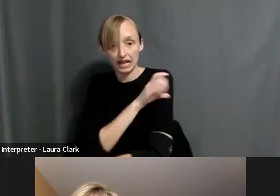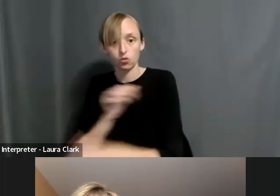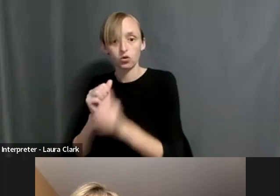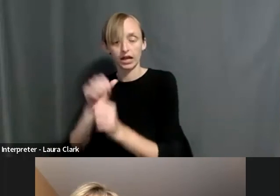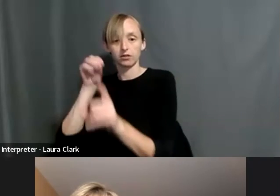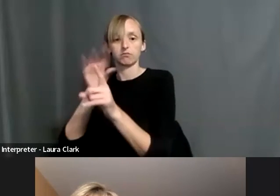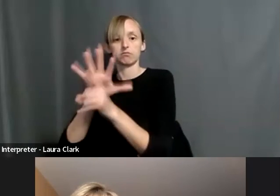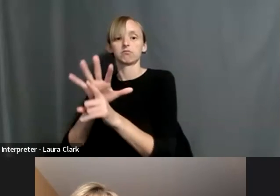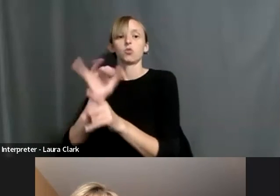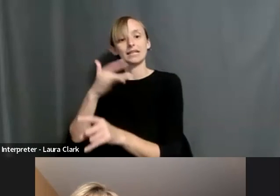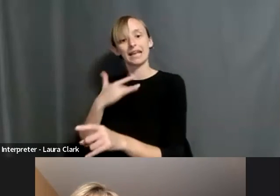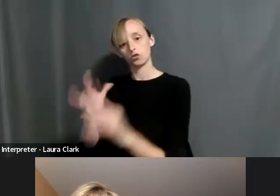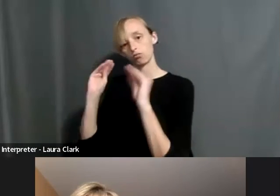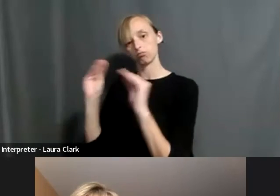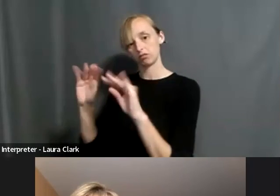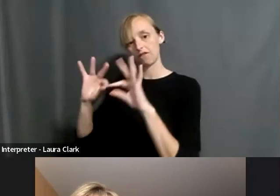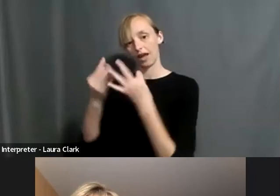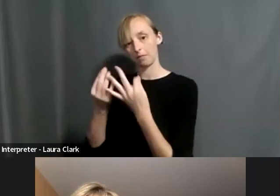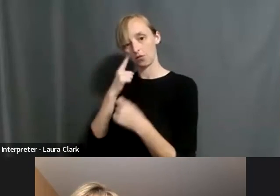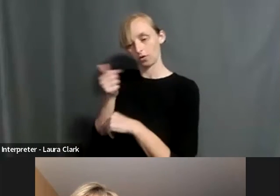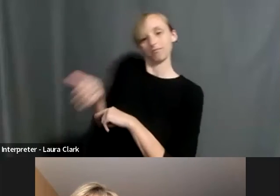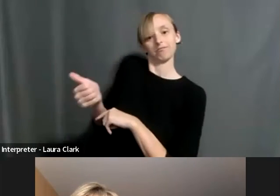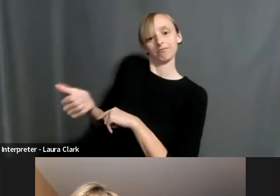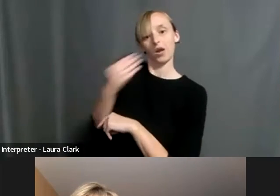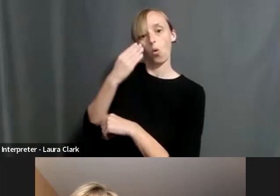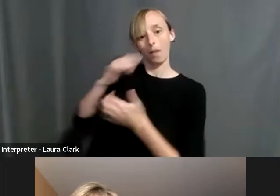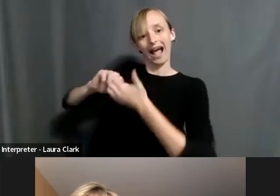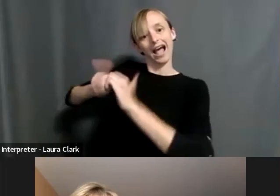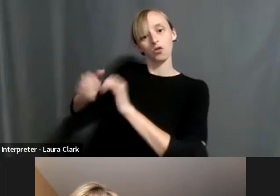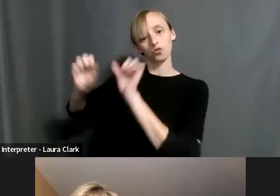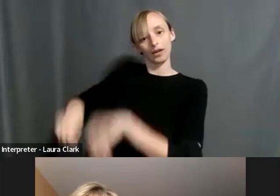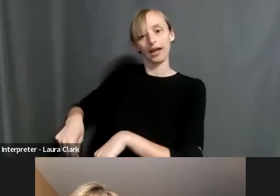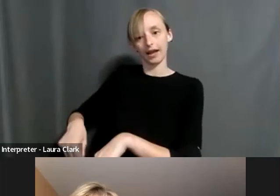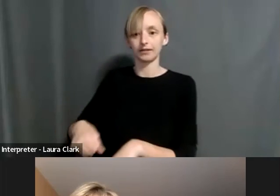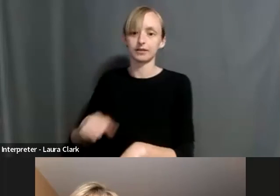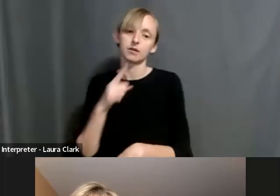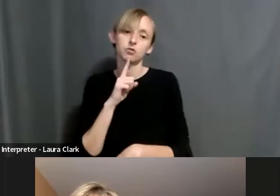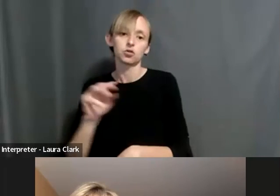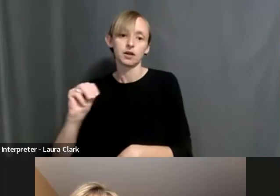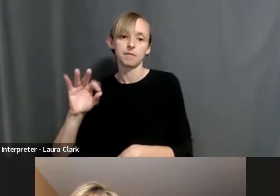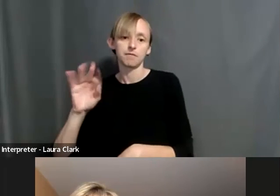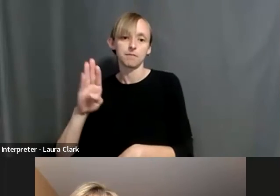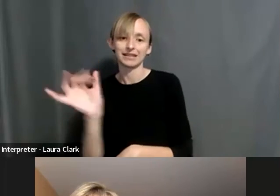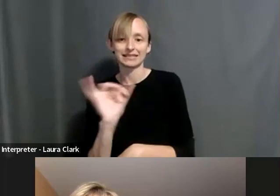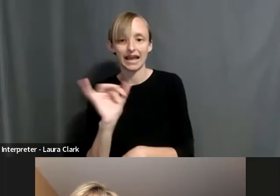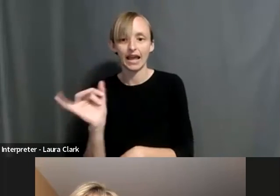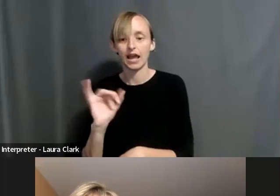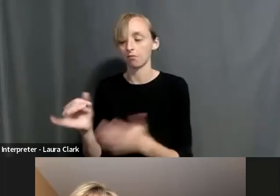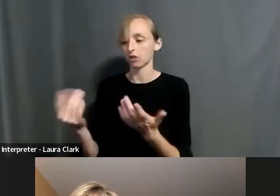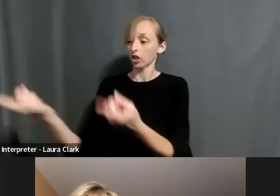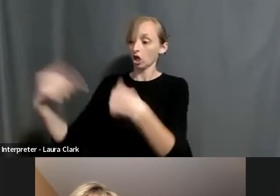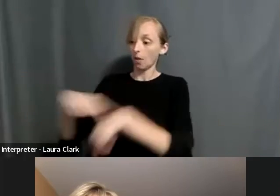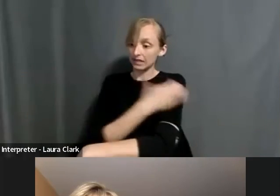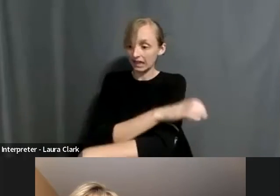of education for families. And I'm sure at Mary Free Bed, same thing, you know, so, you know, the families feel confident in how they can support their